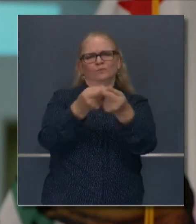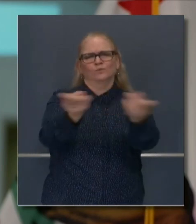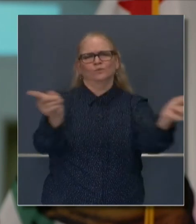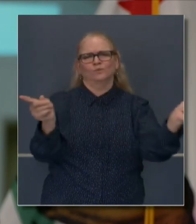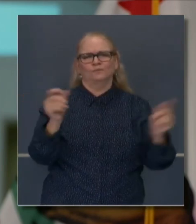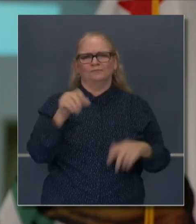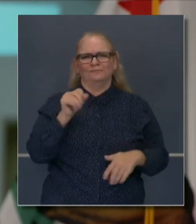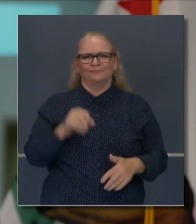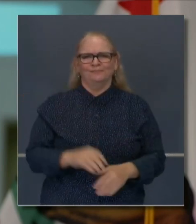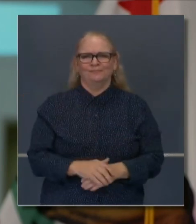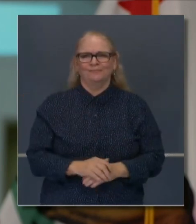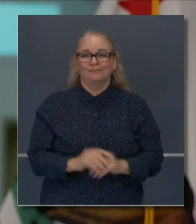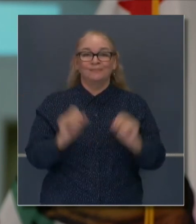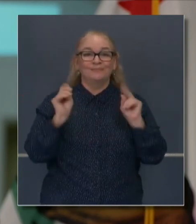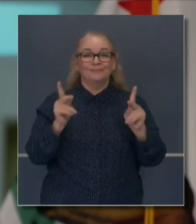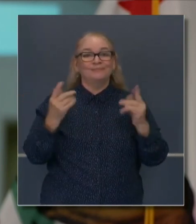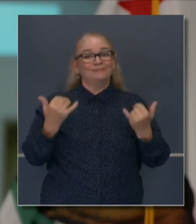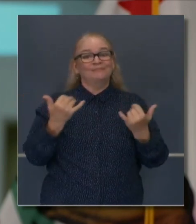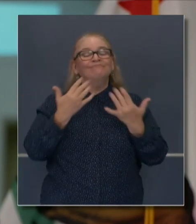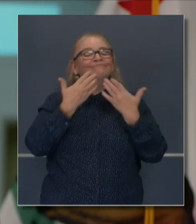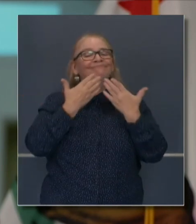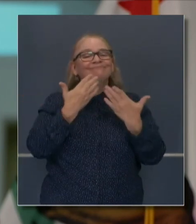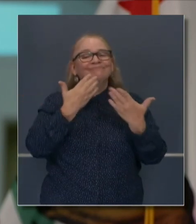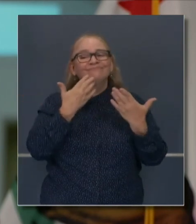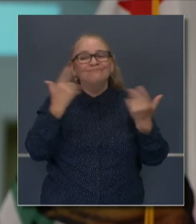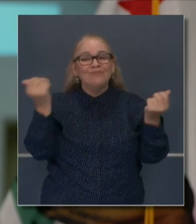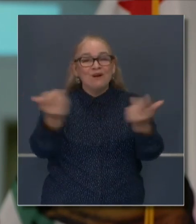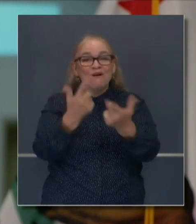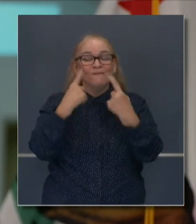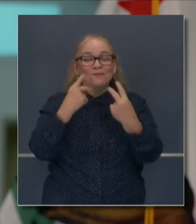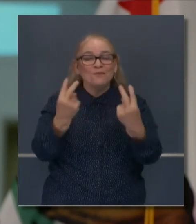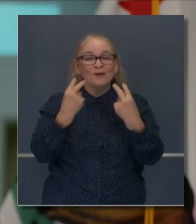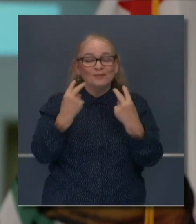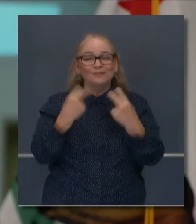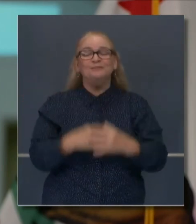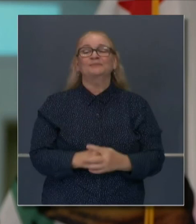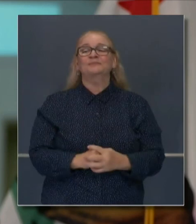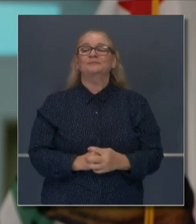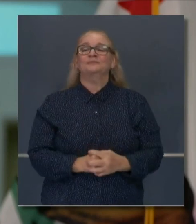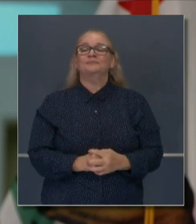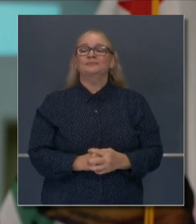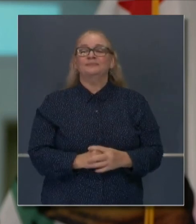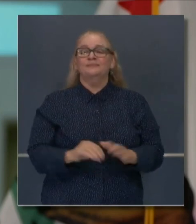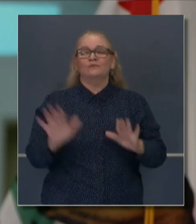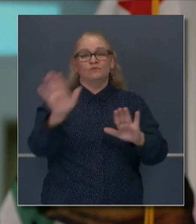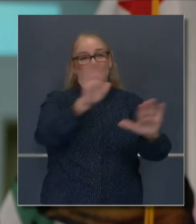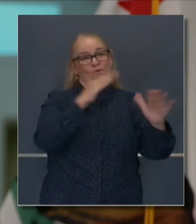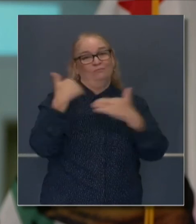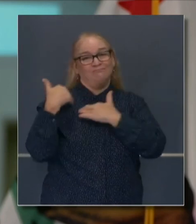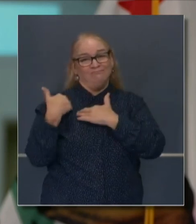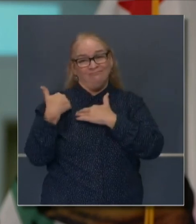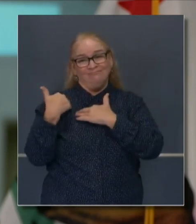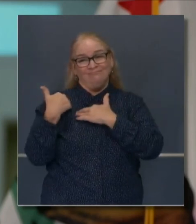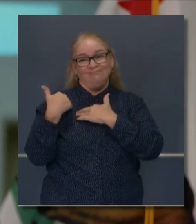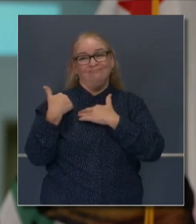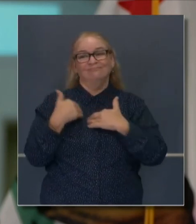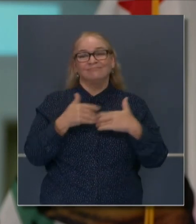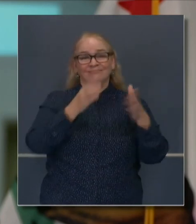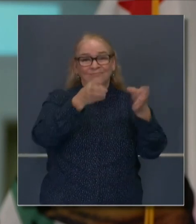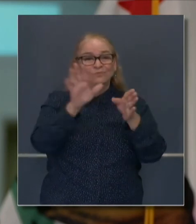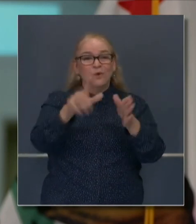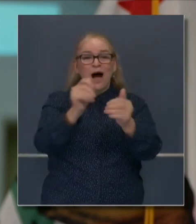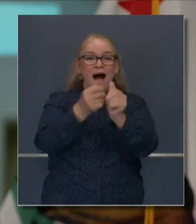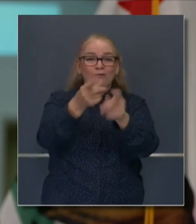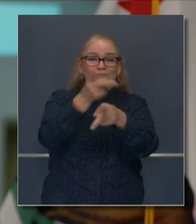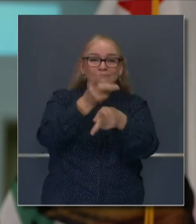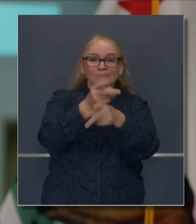Well, with that, let me thank all of you for your responsiveness to this pandemic and the good work that all of